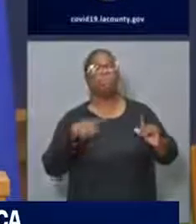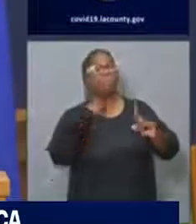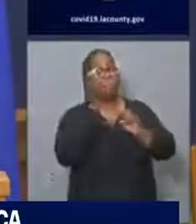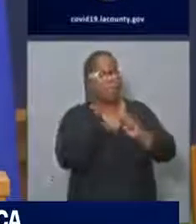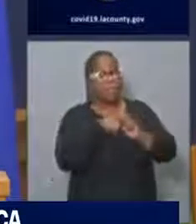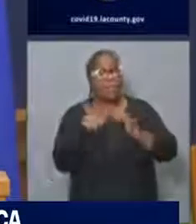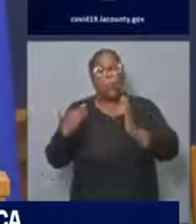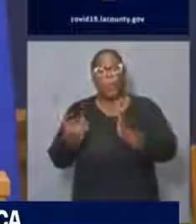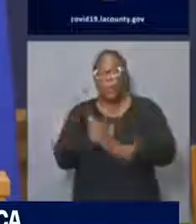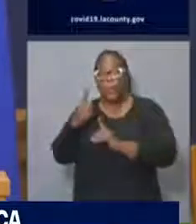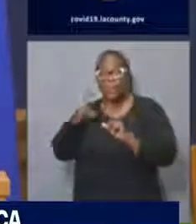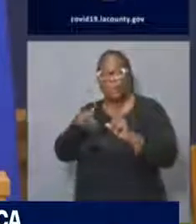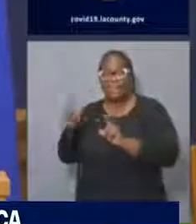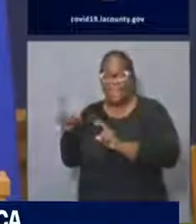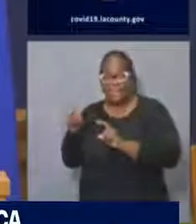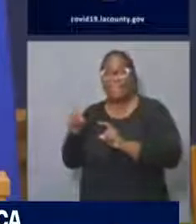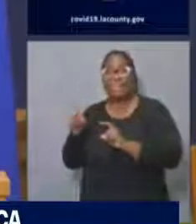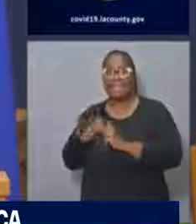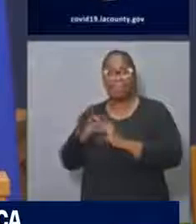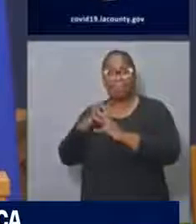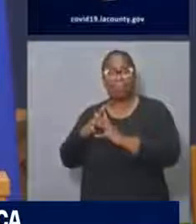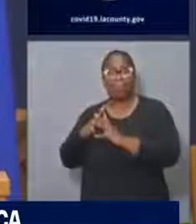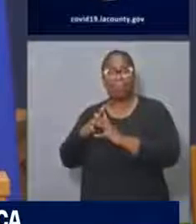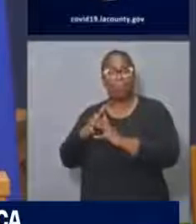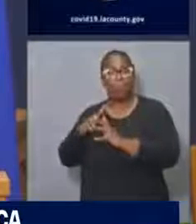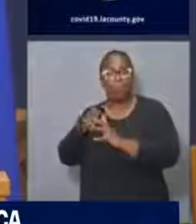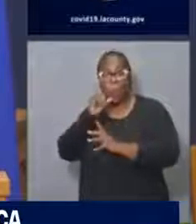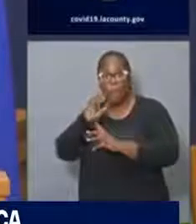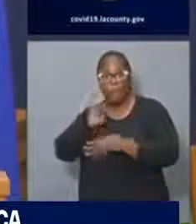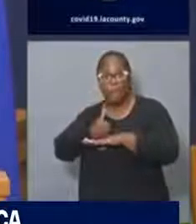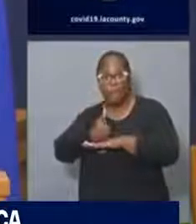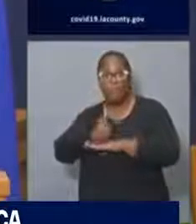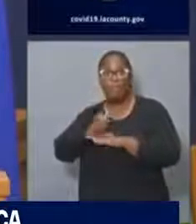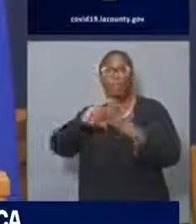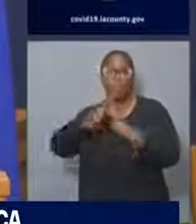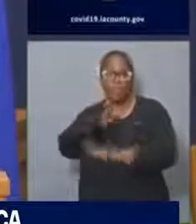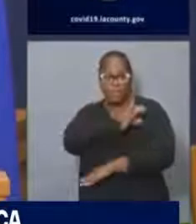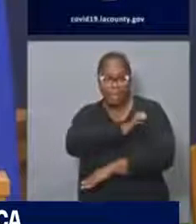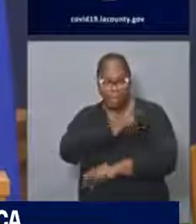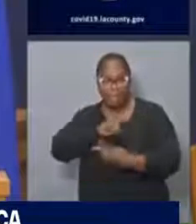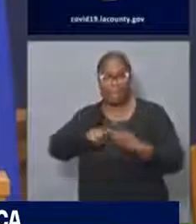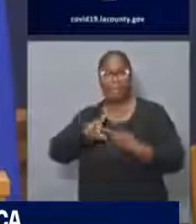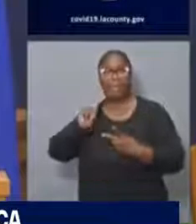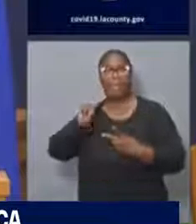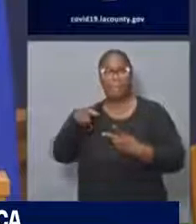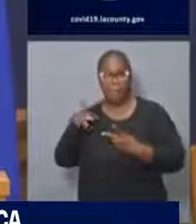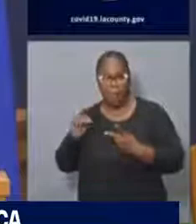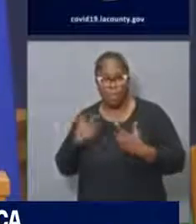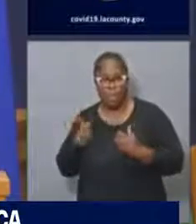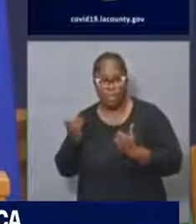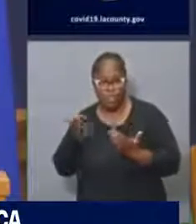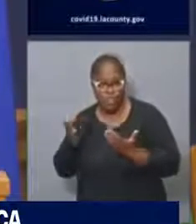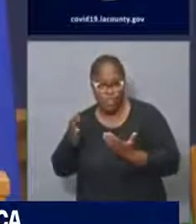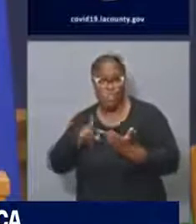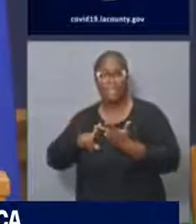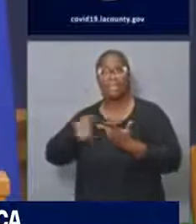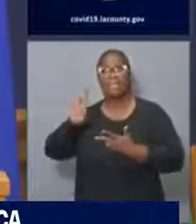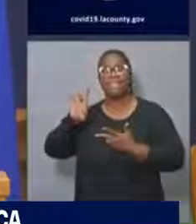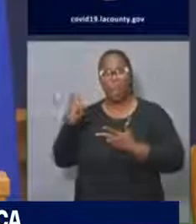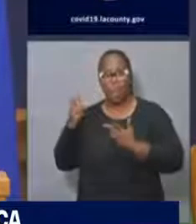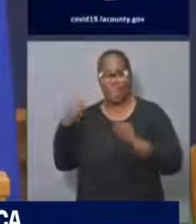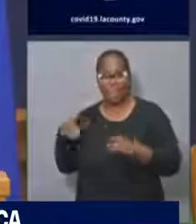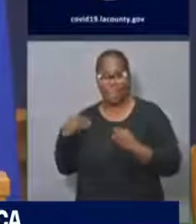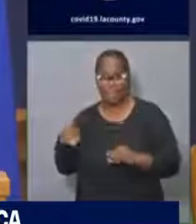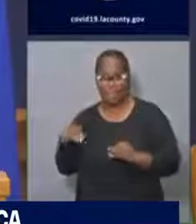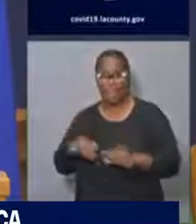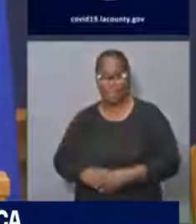sites that have been brought online by community clinics, by the Department of Health Services clinics, and by other partners, including pharmacies.